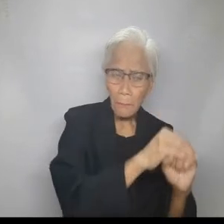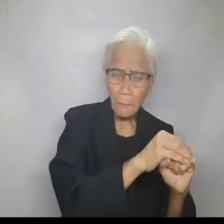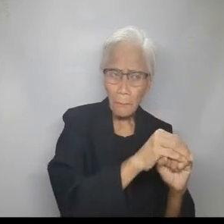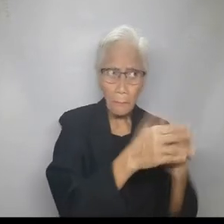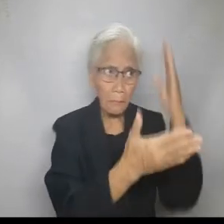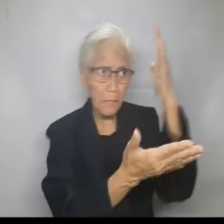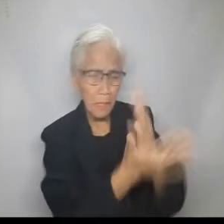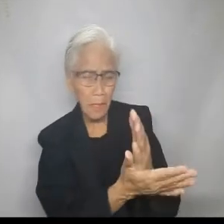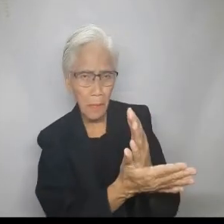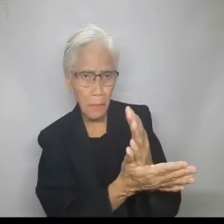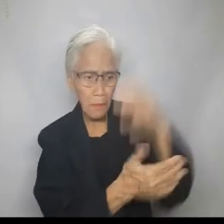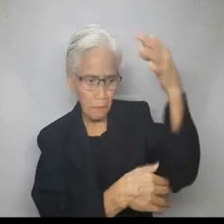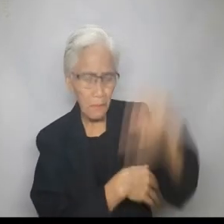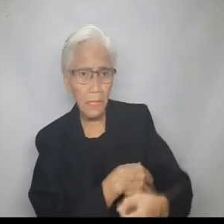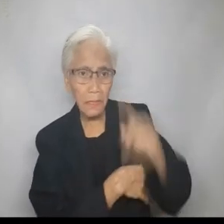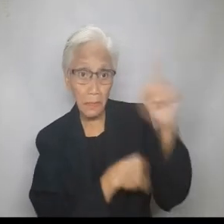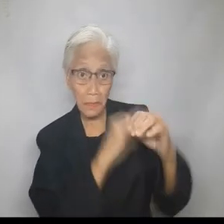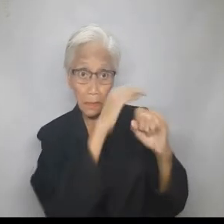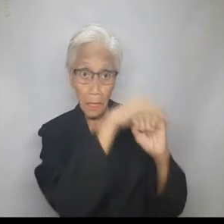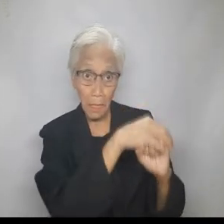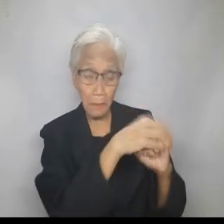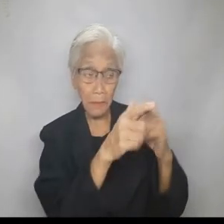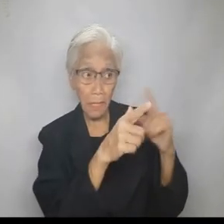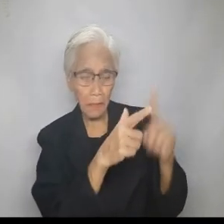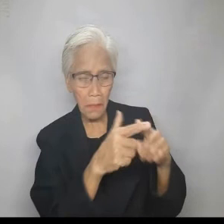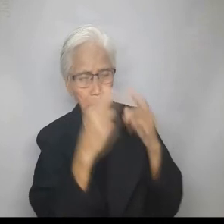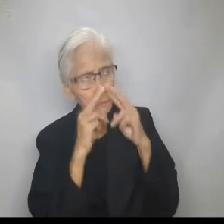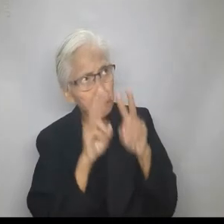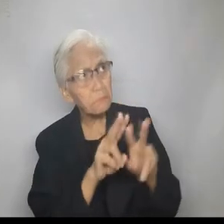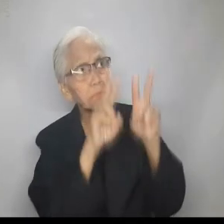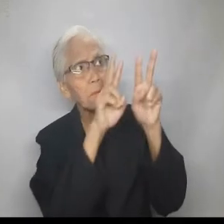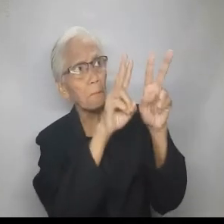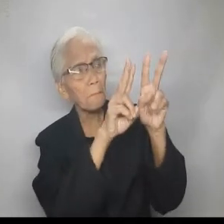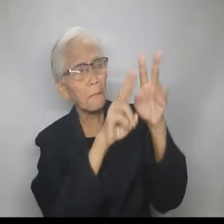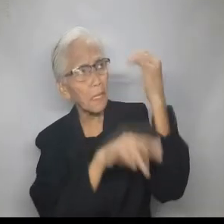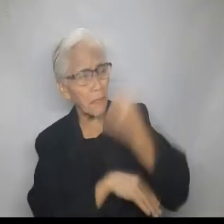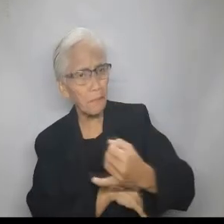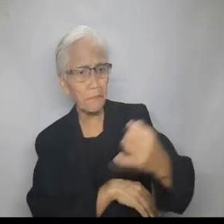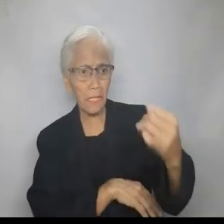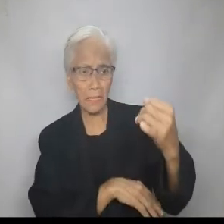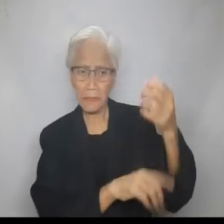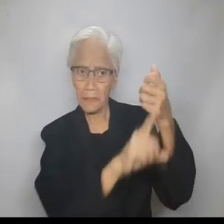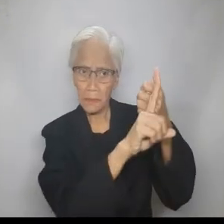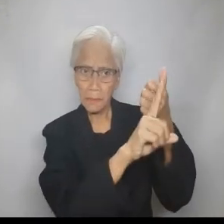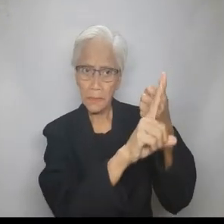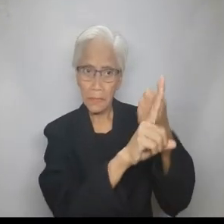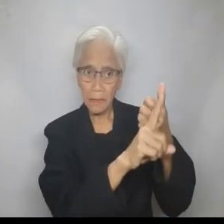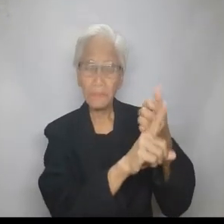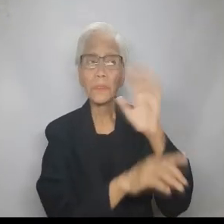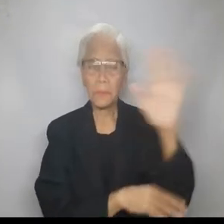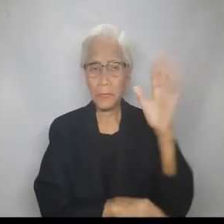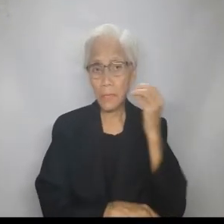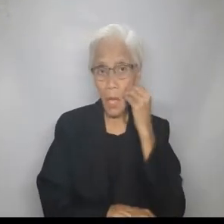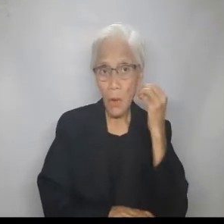him, causing him to stop in front of Zacchaeus. Then Jesus looked up at him and invited